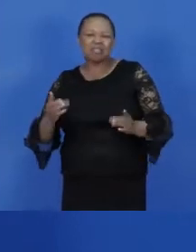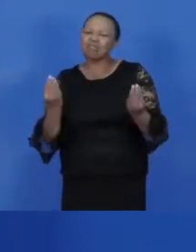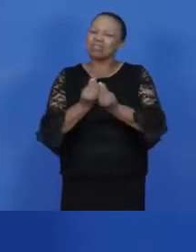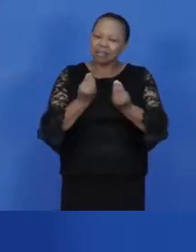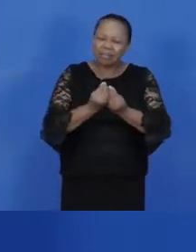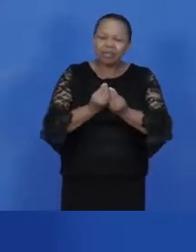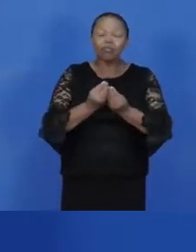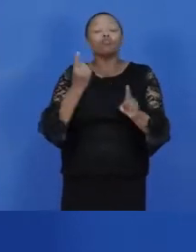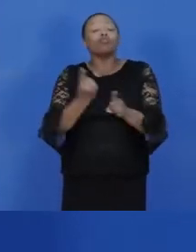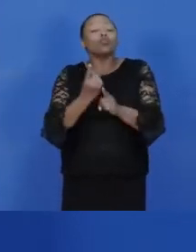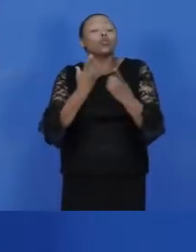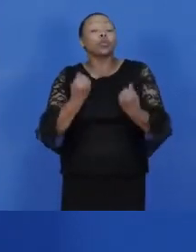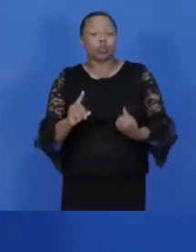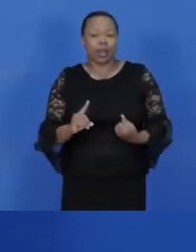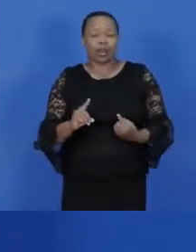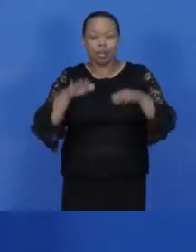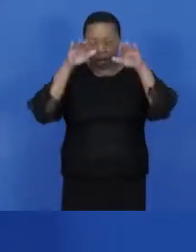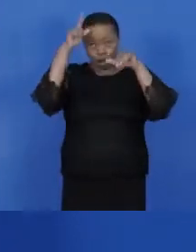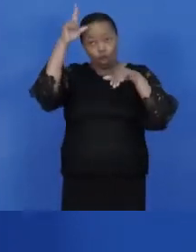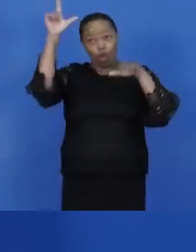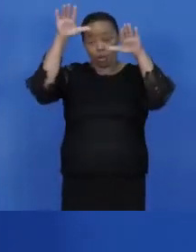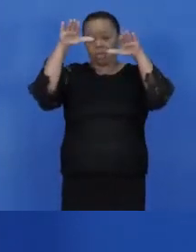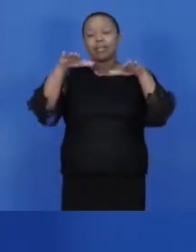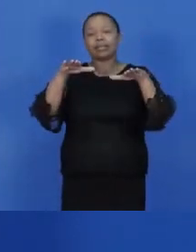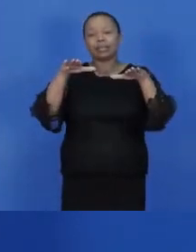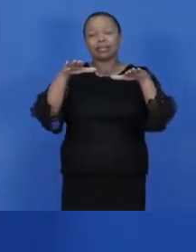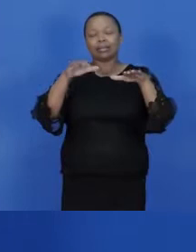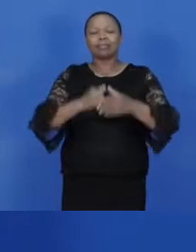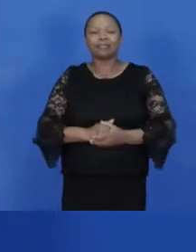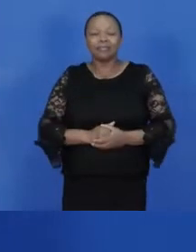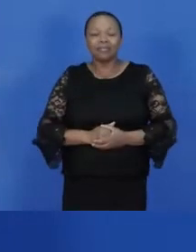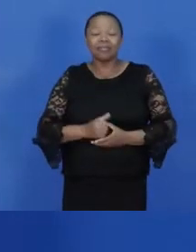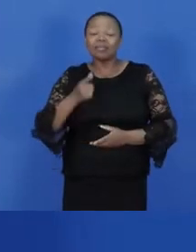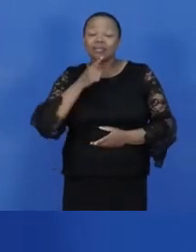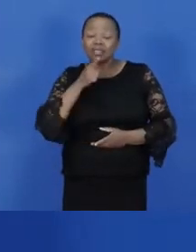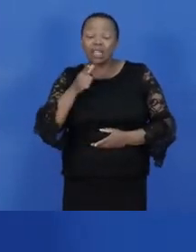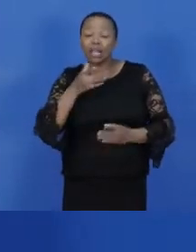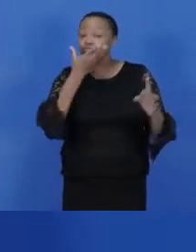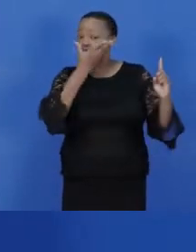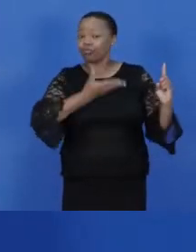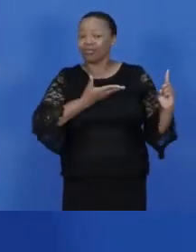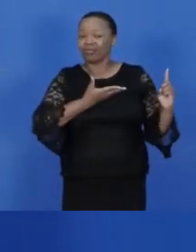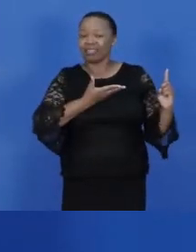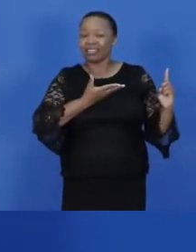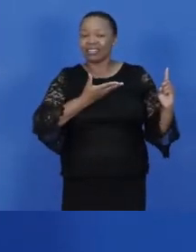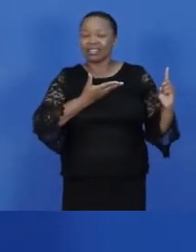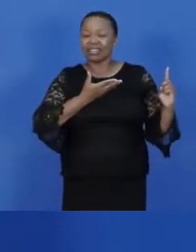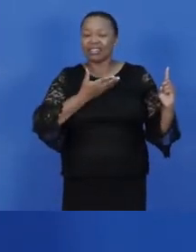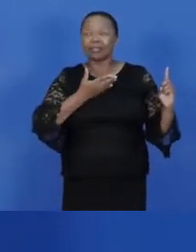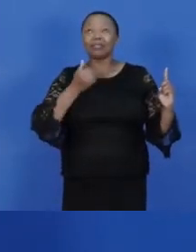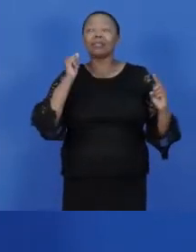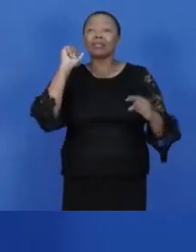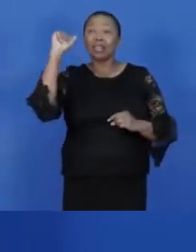Lord. He is so determined to bless the Lord. He is so determined to praise the Lord. He said, his praises